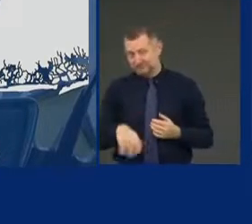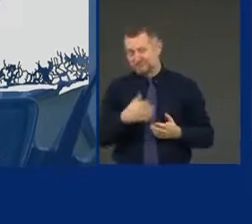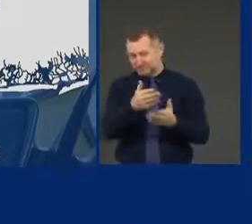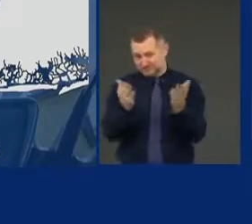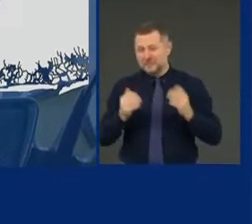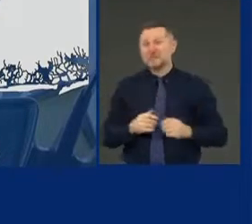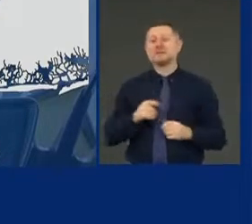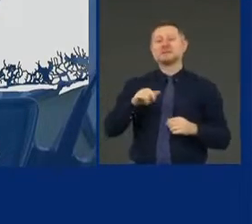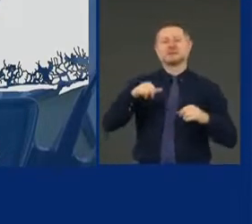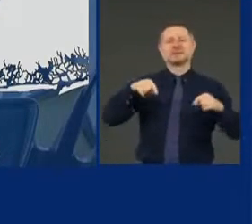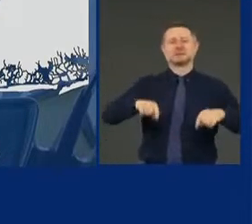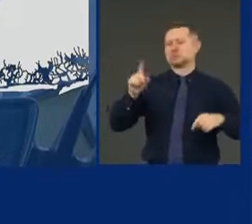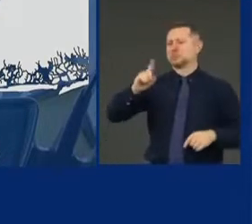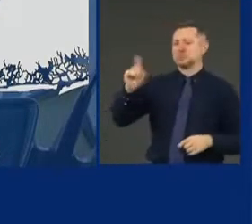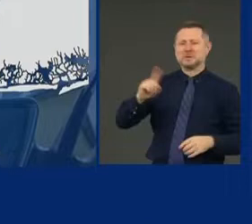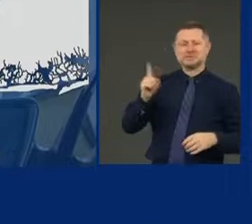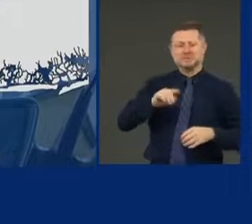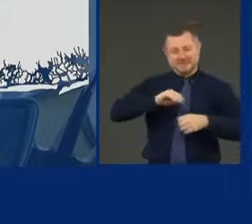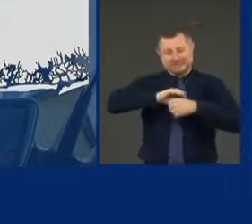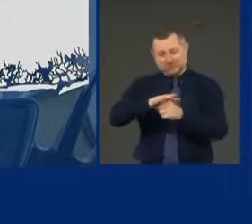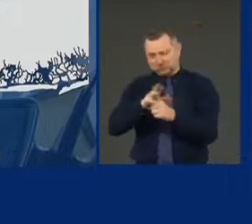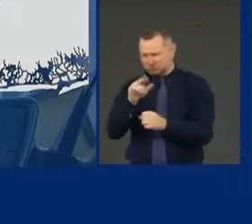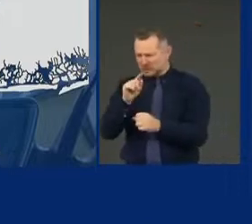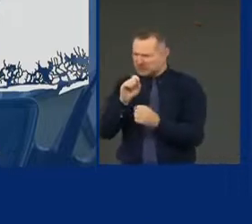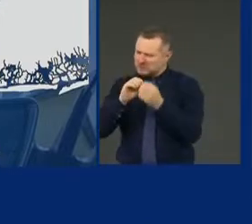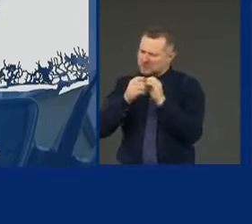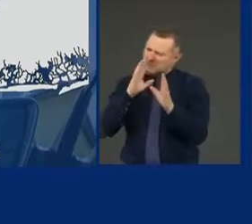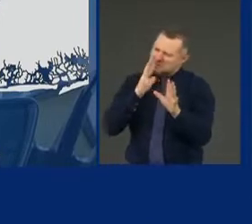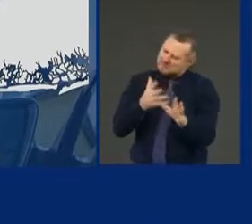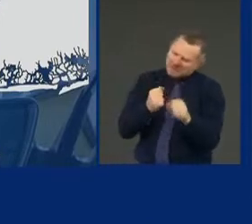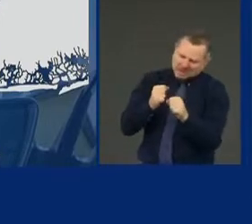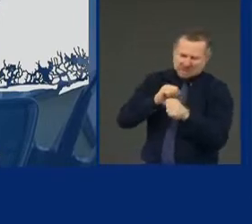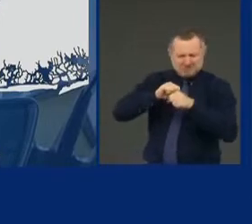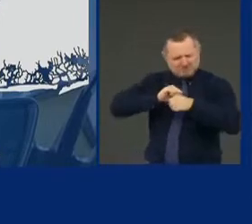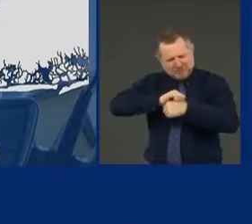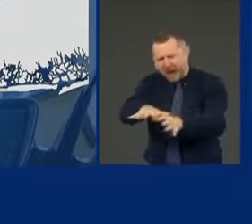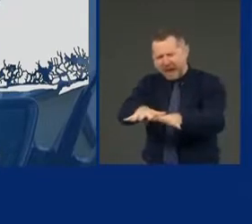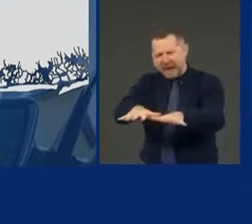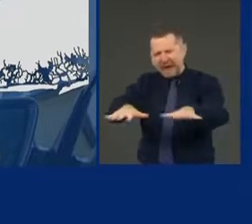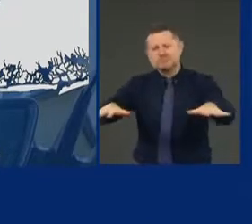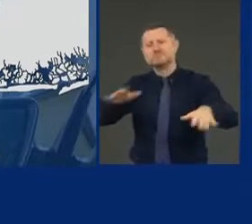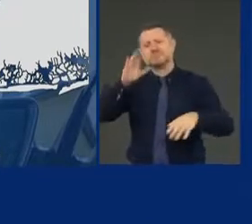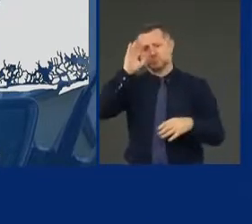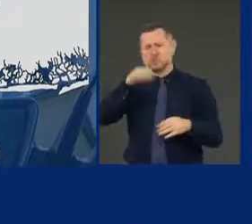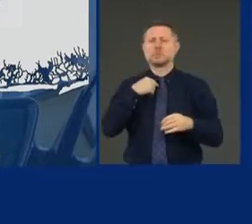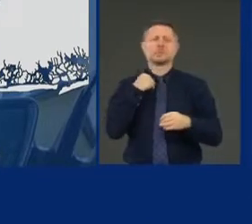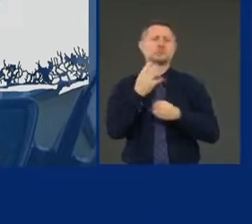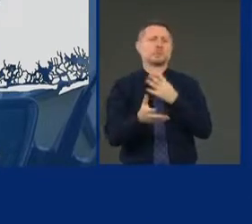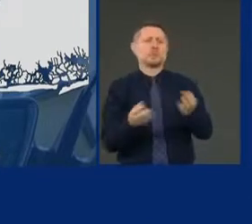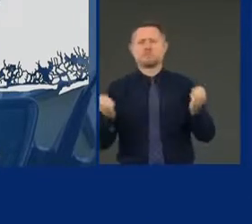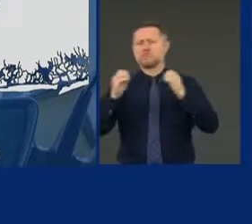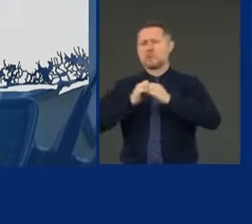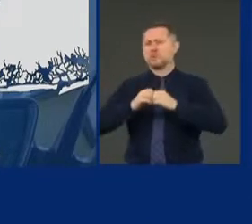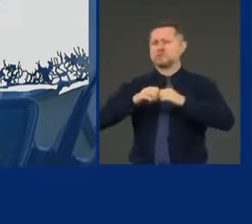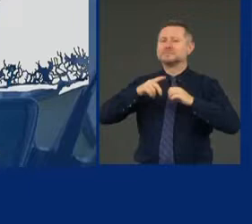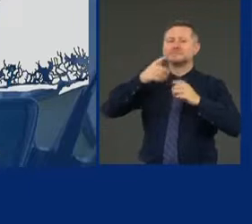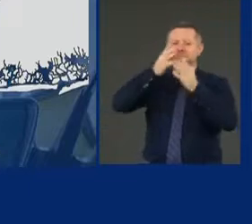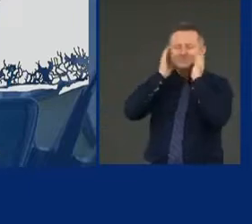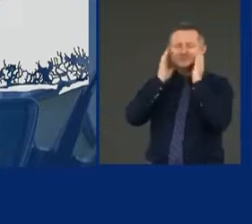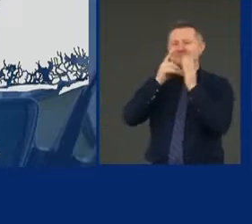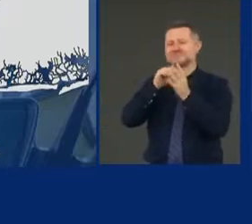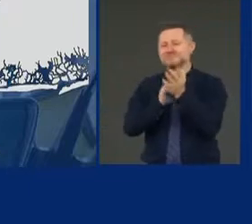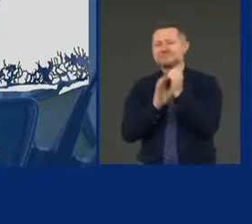So this is where the infection rate is spreading. We're going to do more PPE, more hand sanitizer, more education,